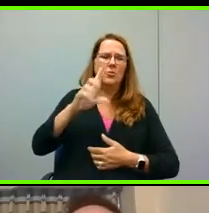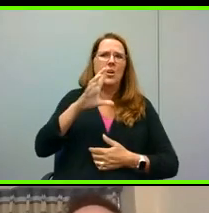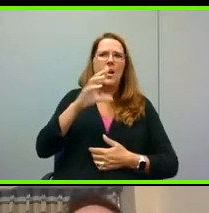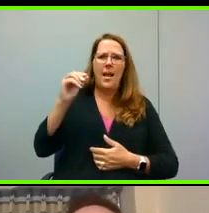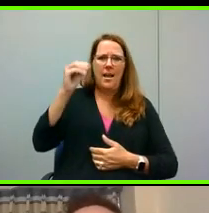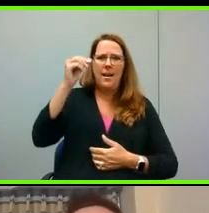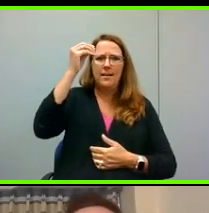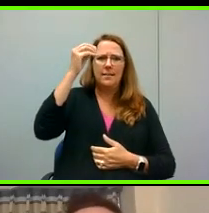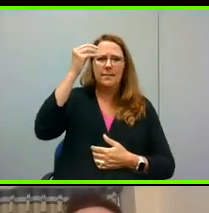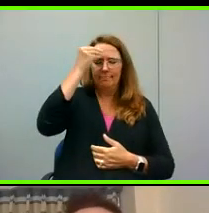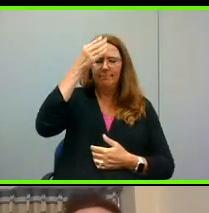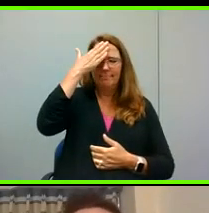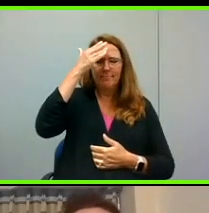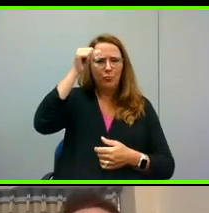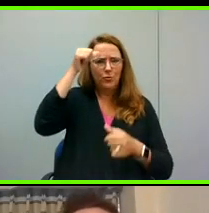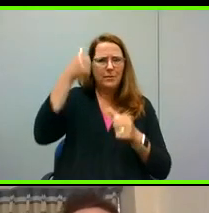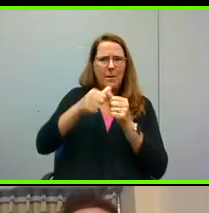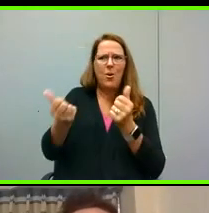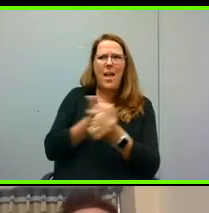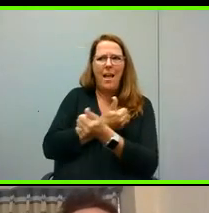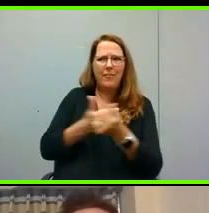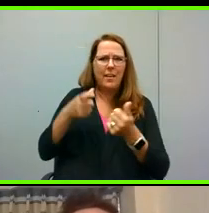for all that you have done for this